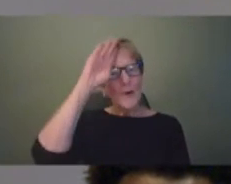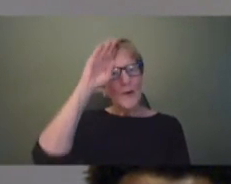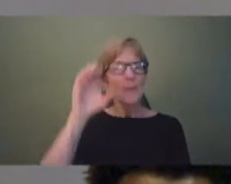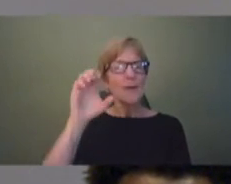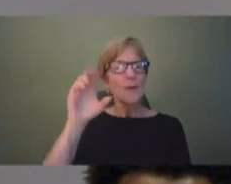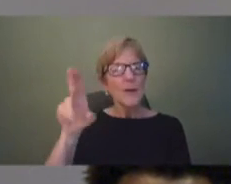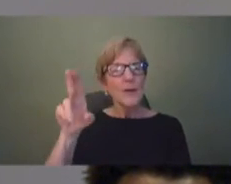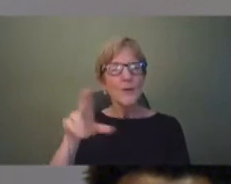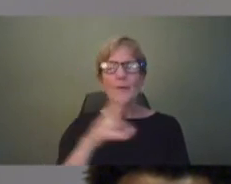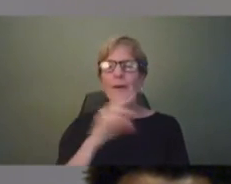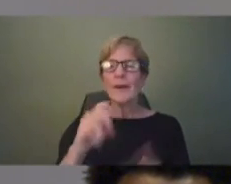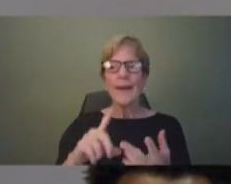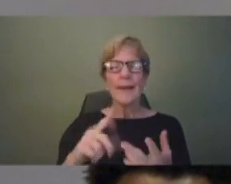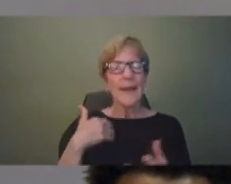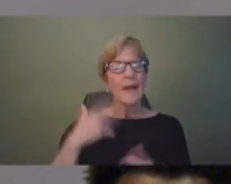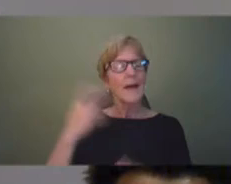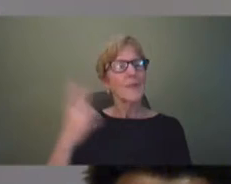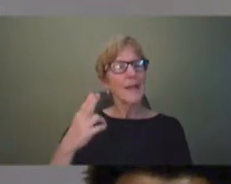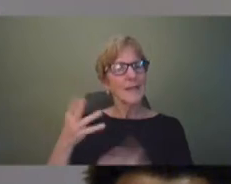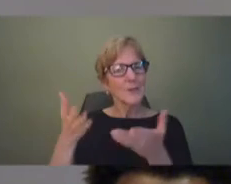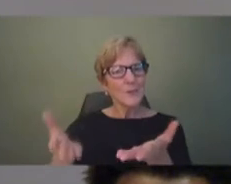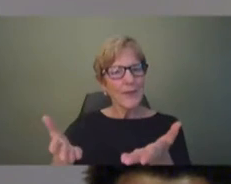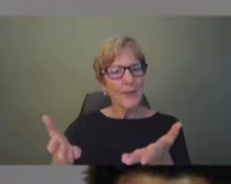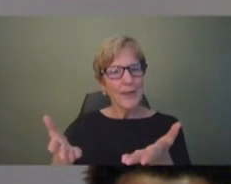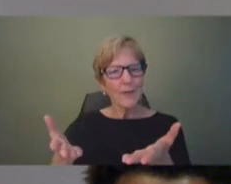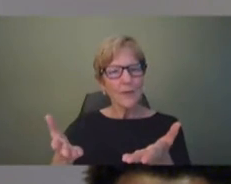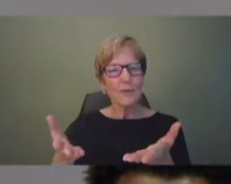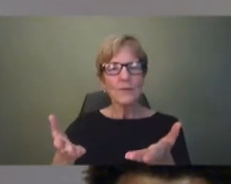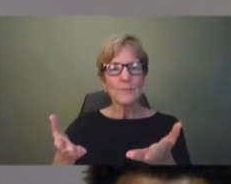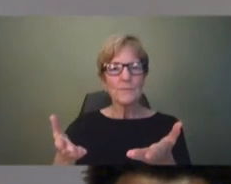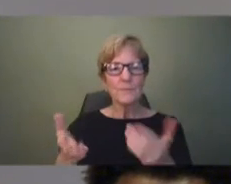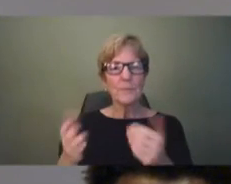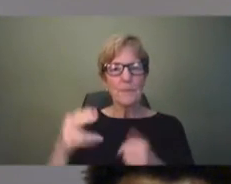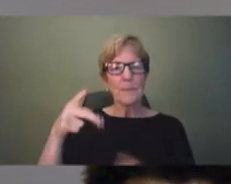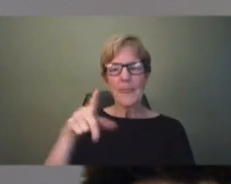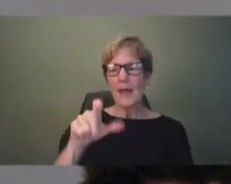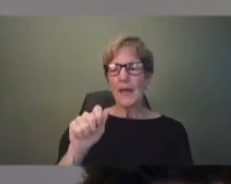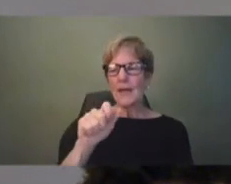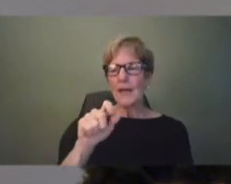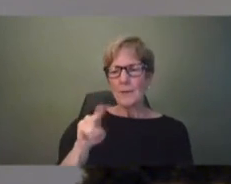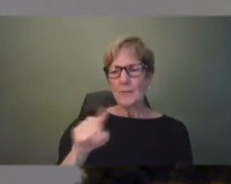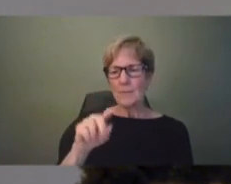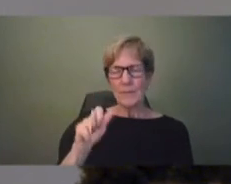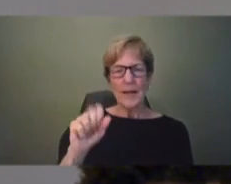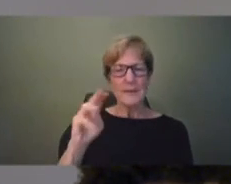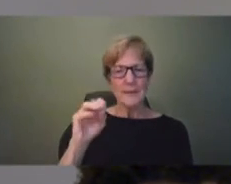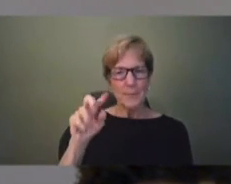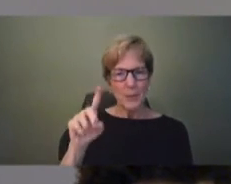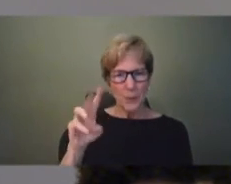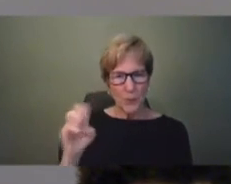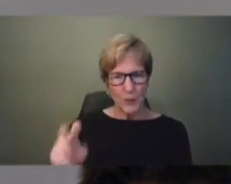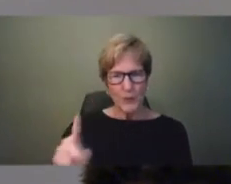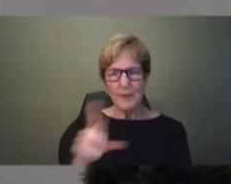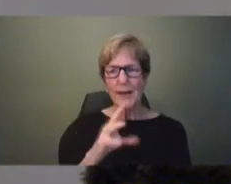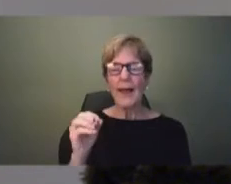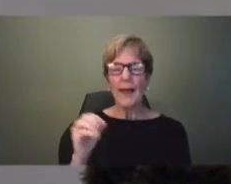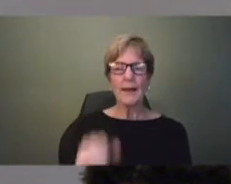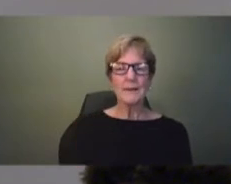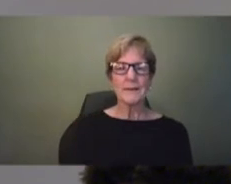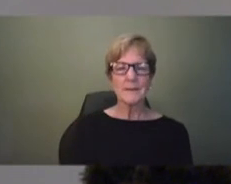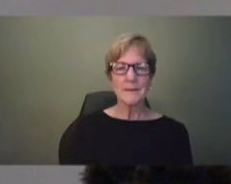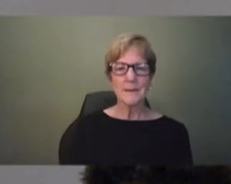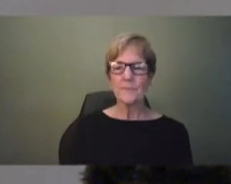and having that history there within um Plaza Midwood um and within um